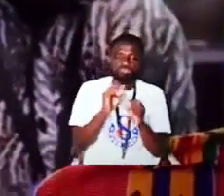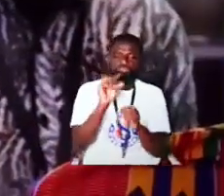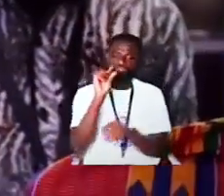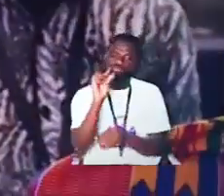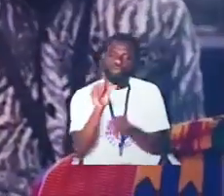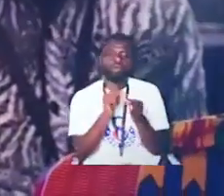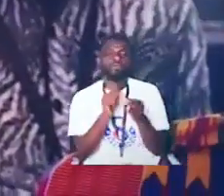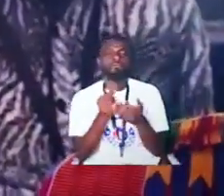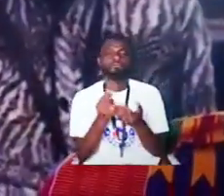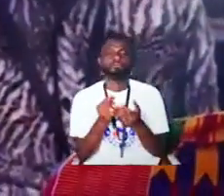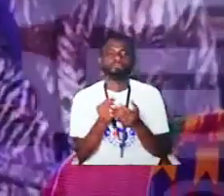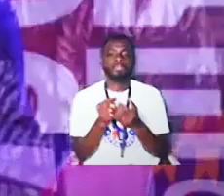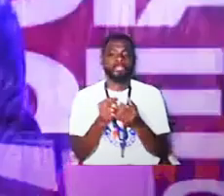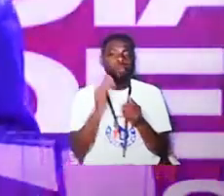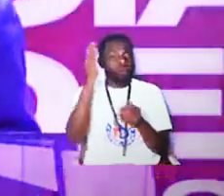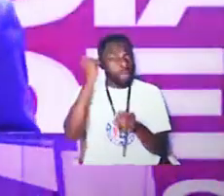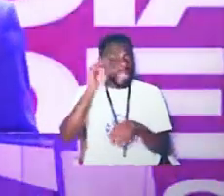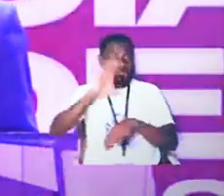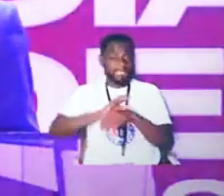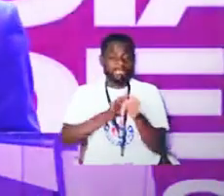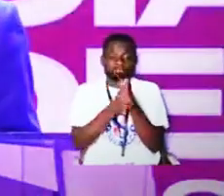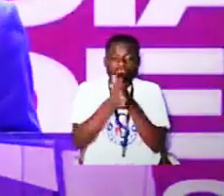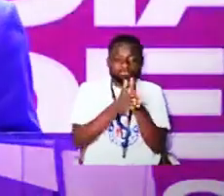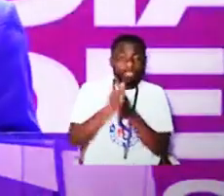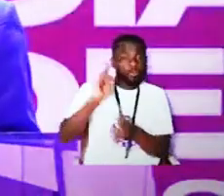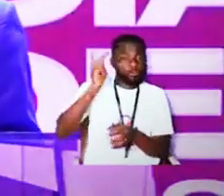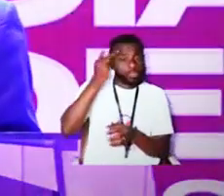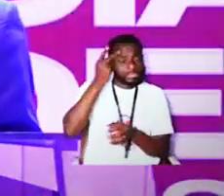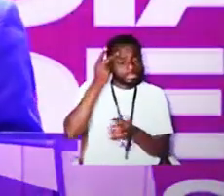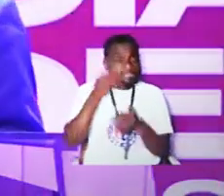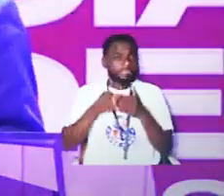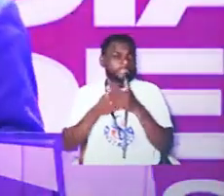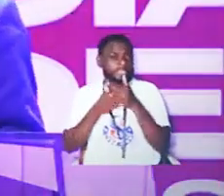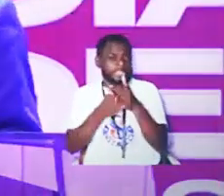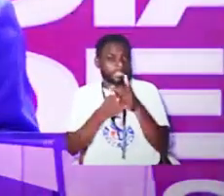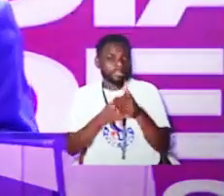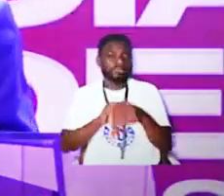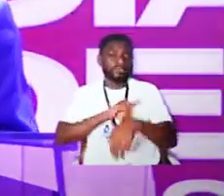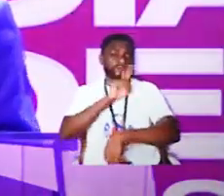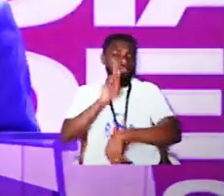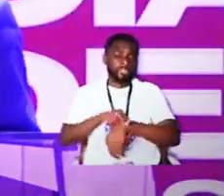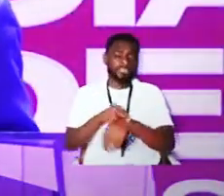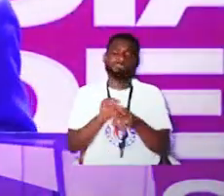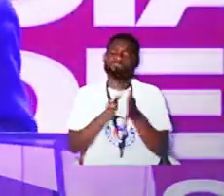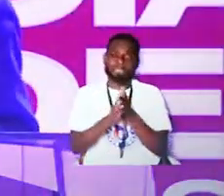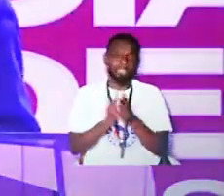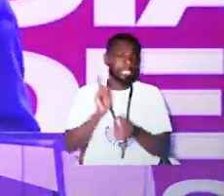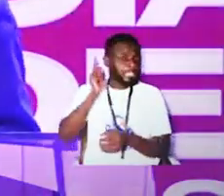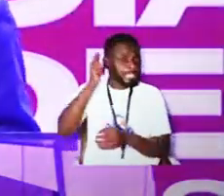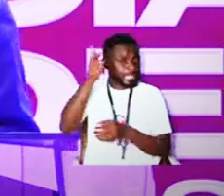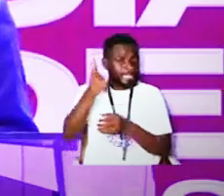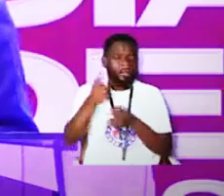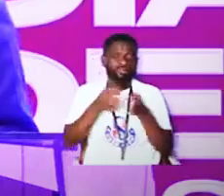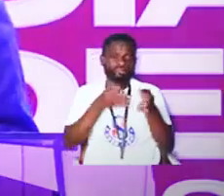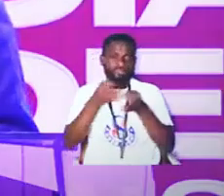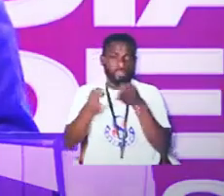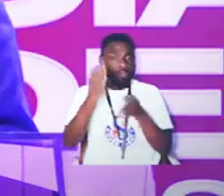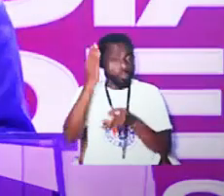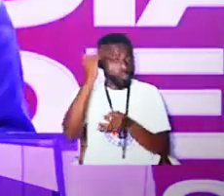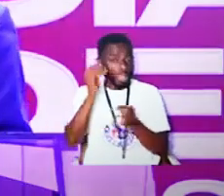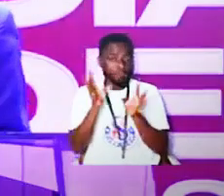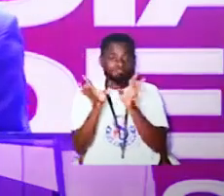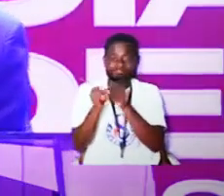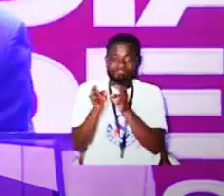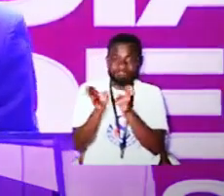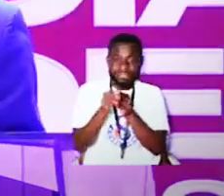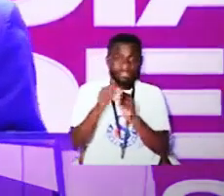in politics and leadership of this nation, and later speak on why this conference